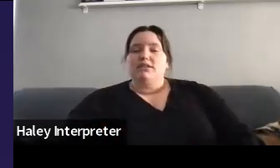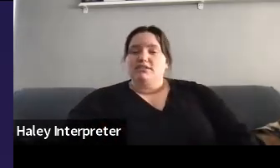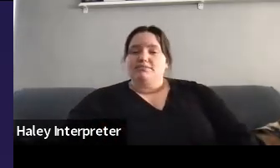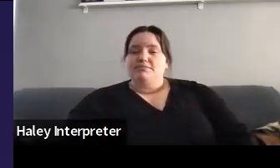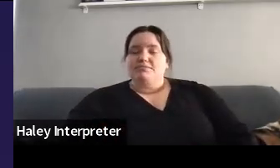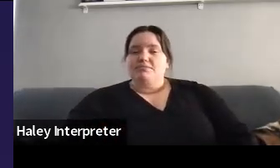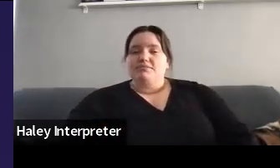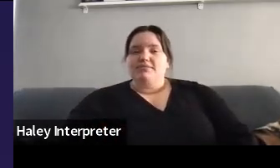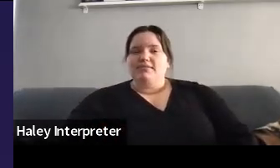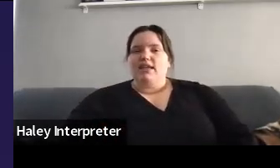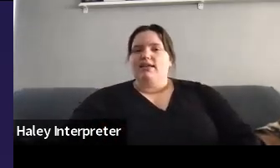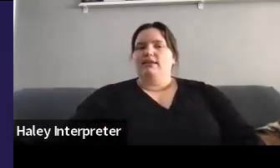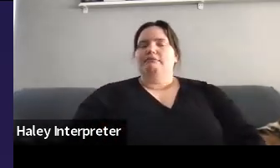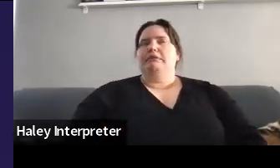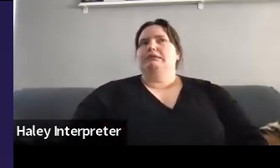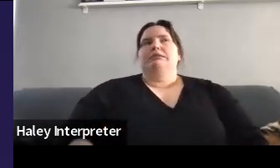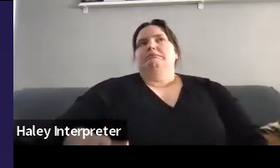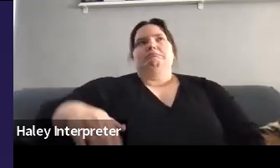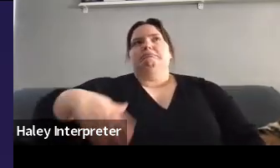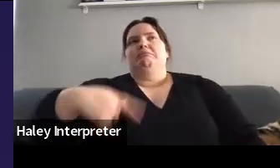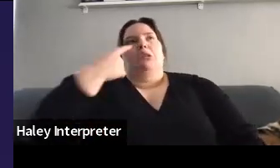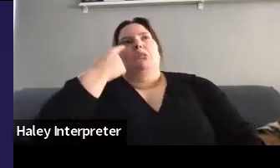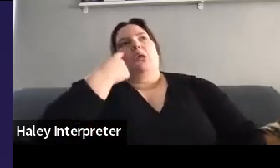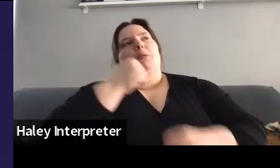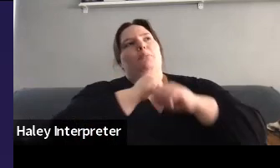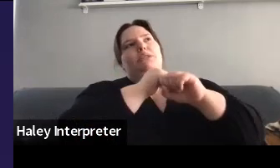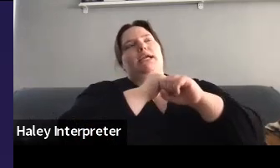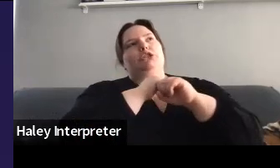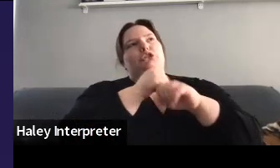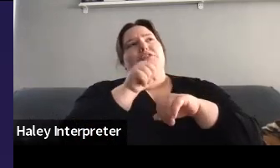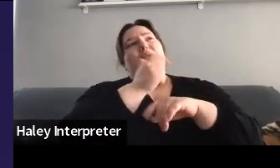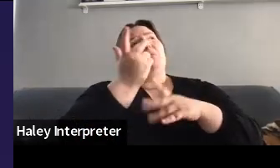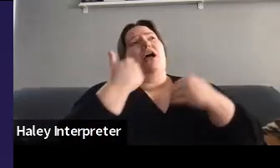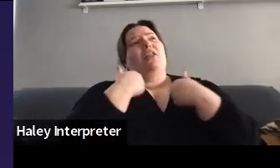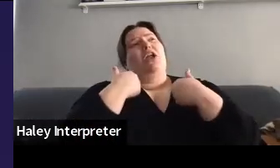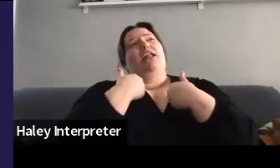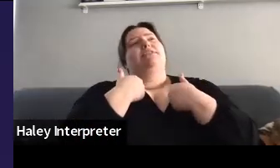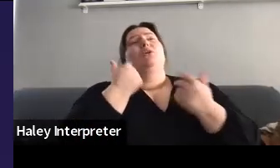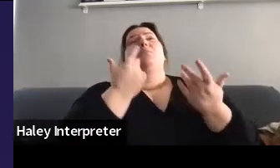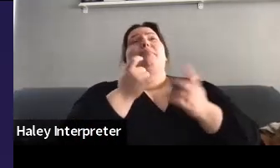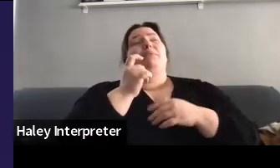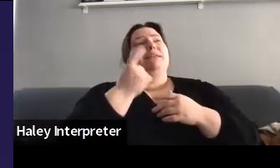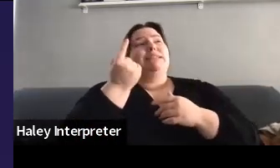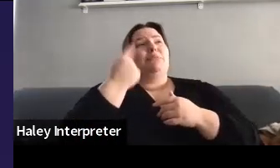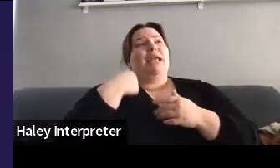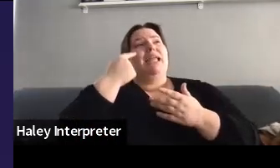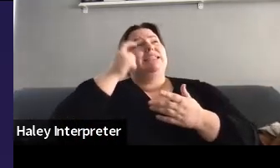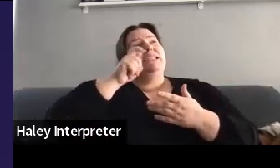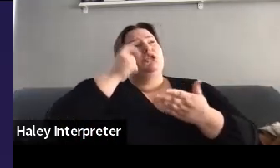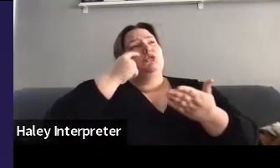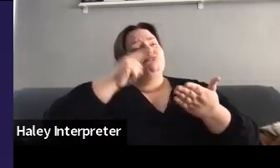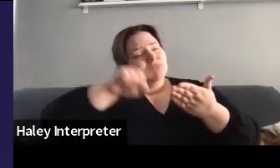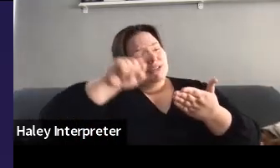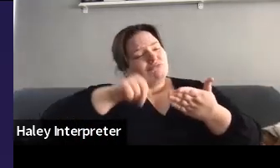I hadn't really thought about protection from, other animals, and that may be something that I need to look into a little bit.